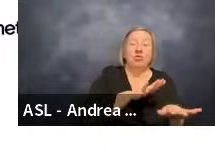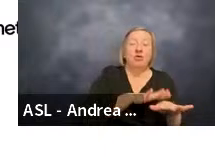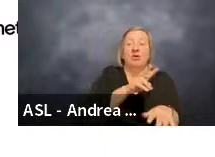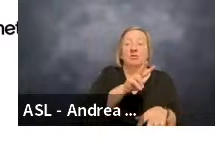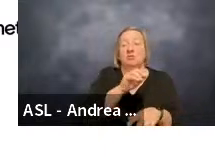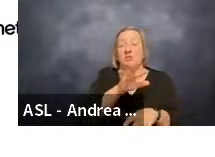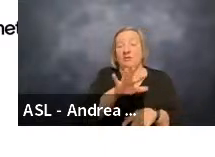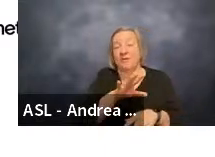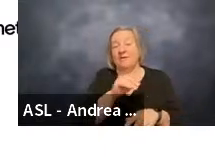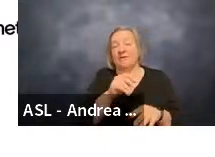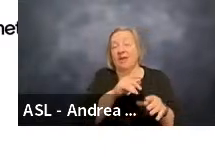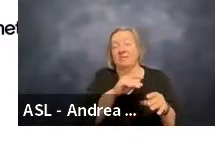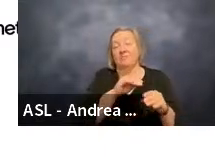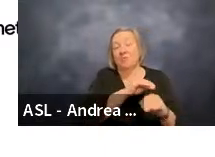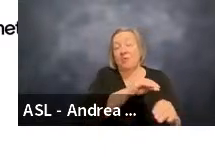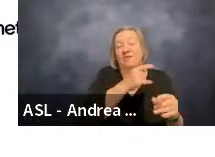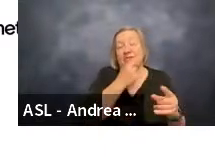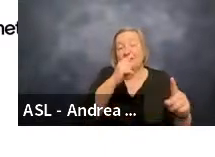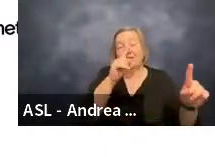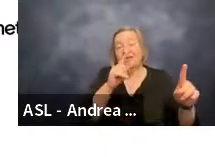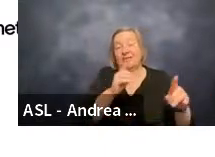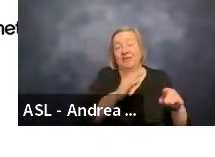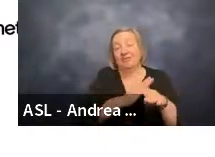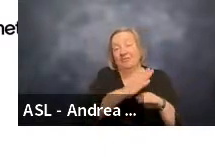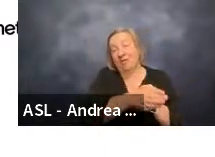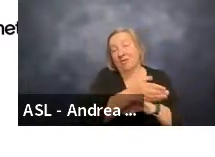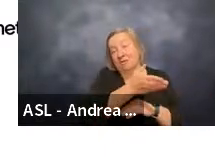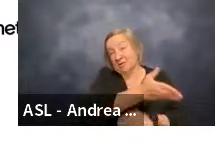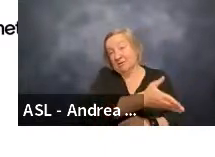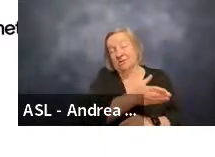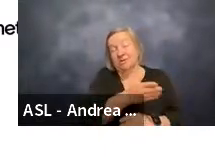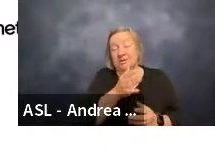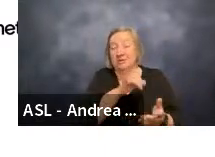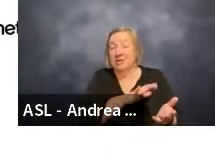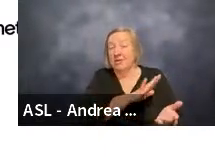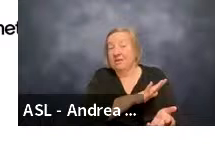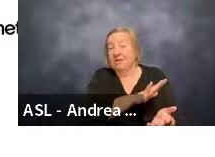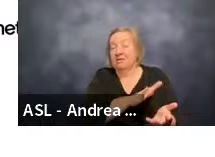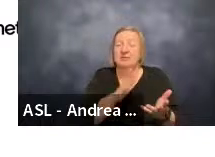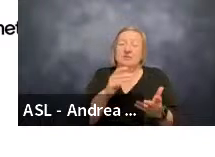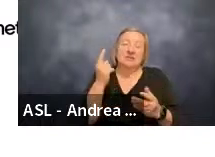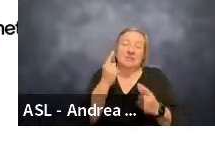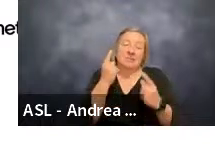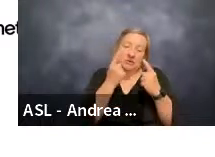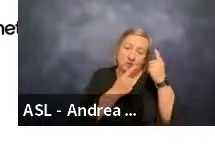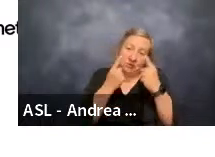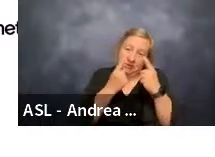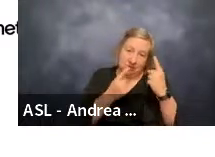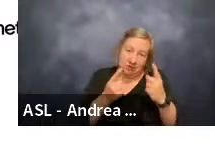to move efficiently across again? So something to consider.